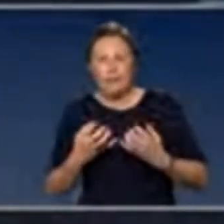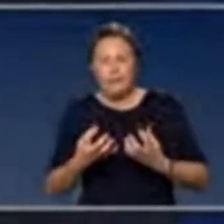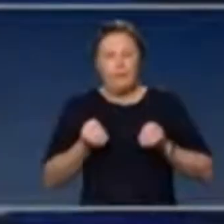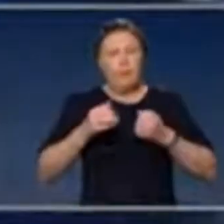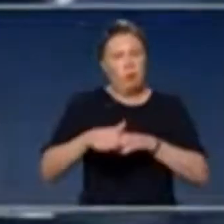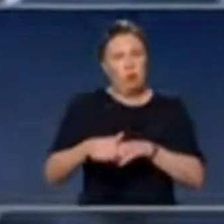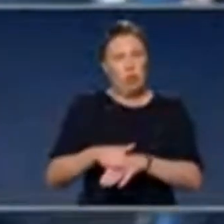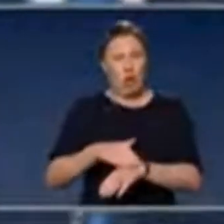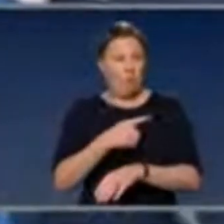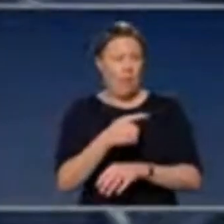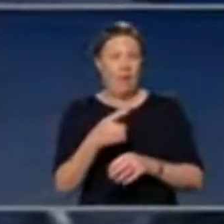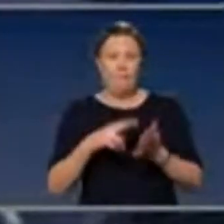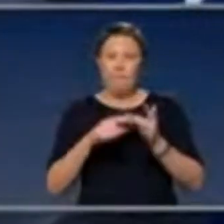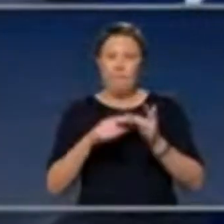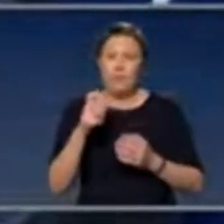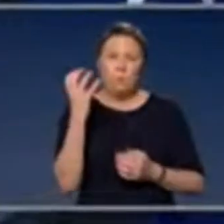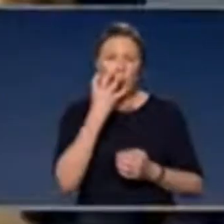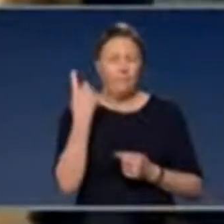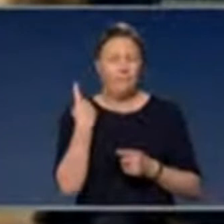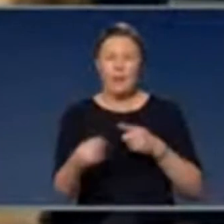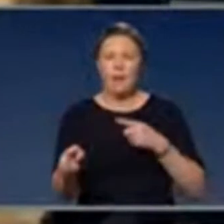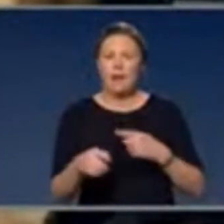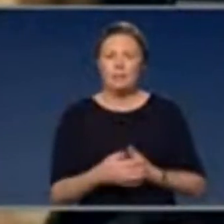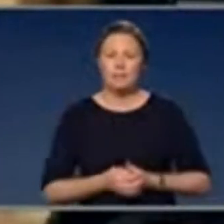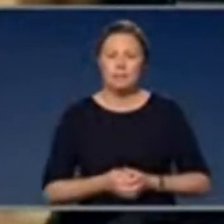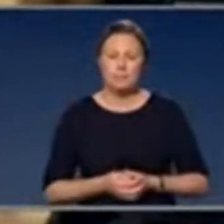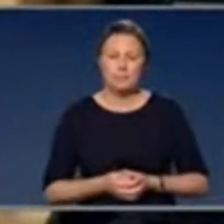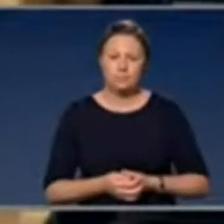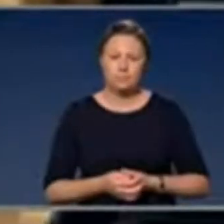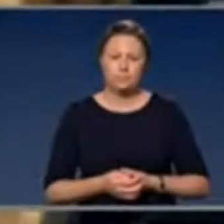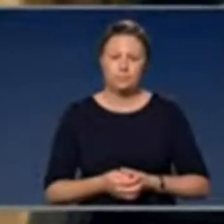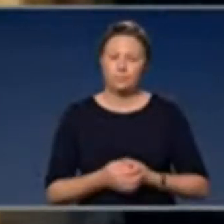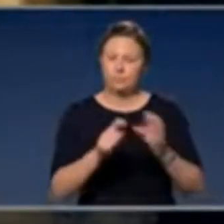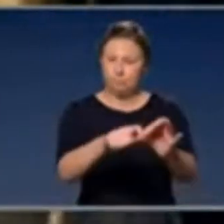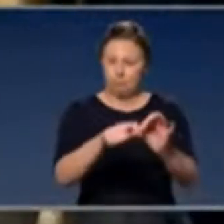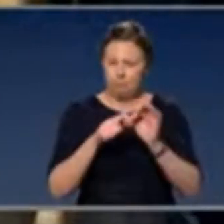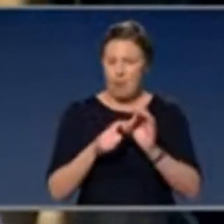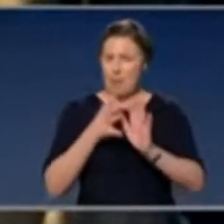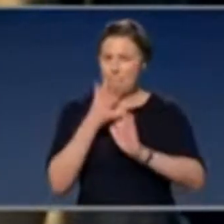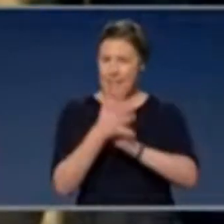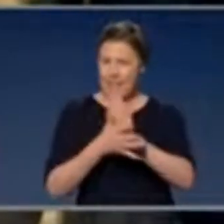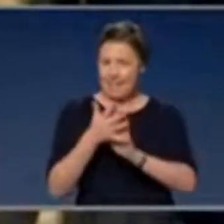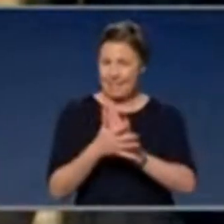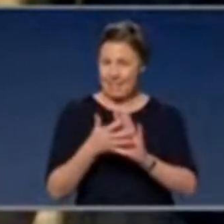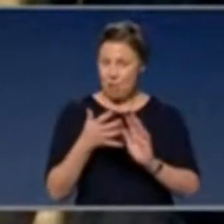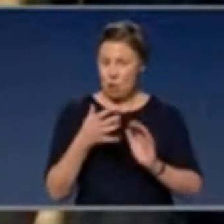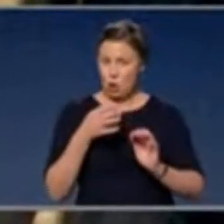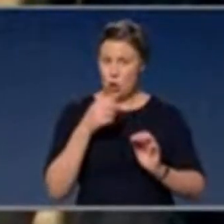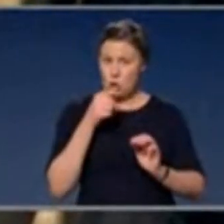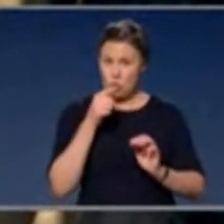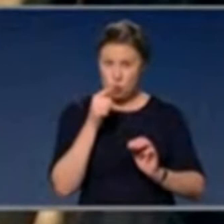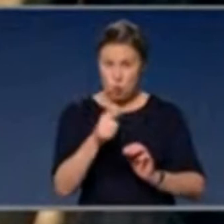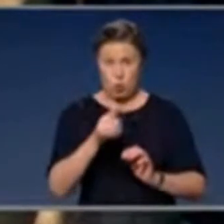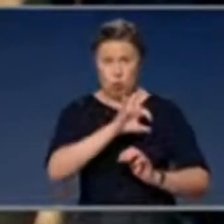$1 million for aged care, is that an admission that you weren't fully prepared for the speed and scale of what's happened in aged care? And you've